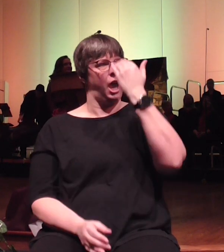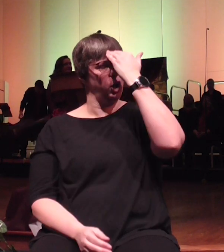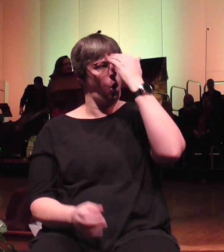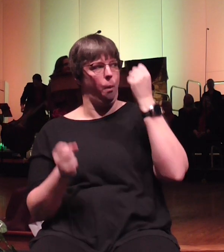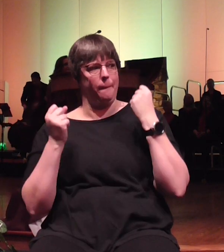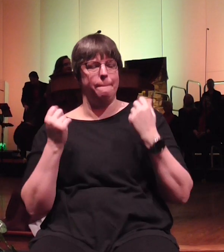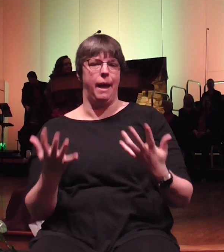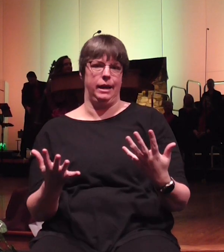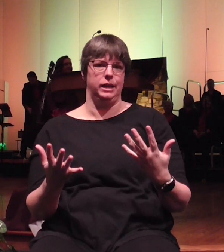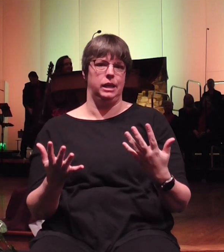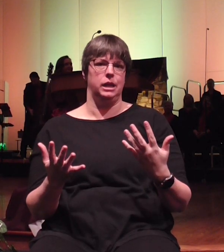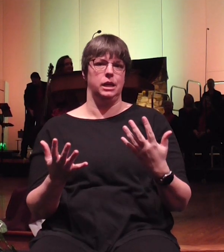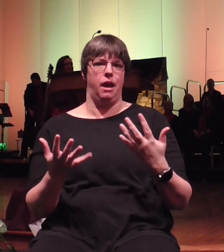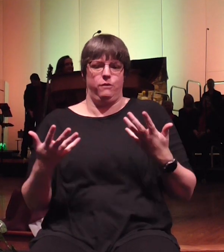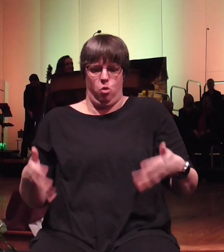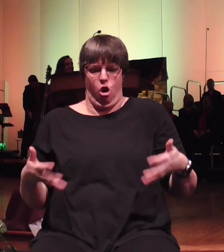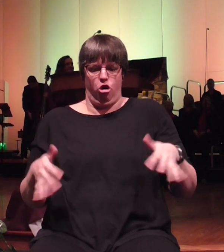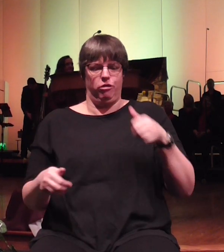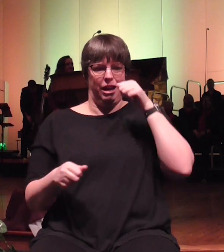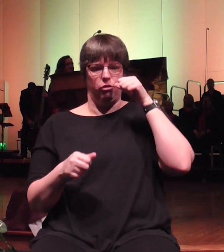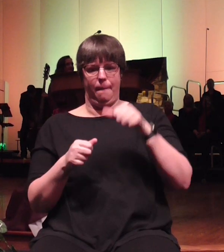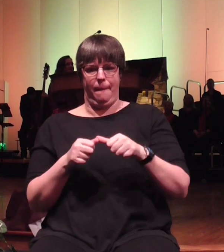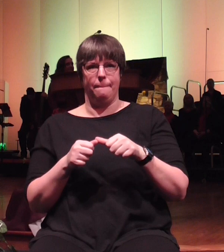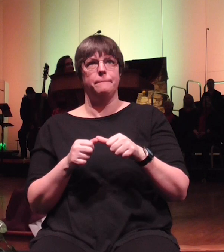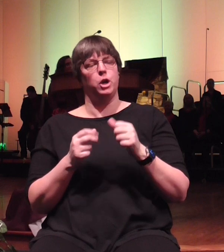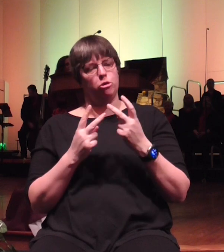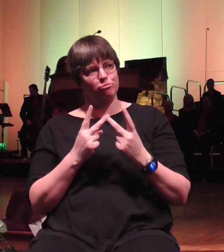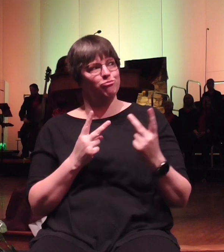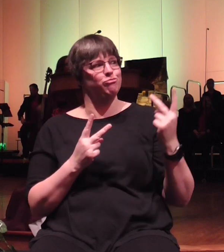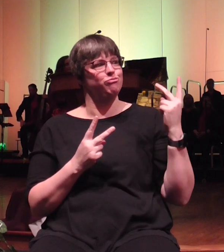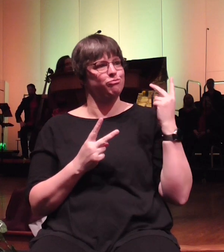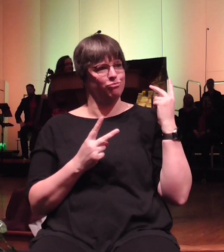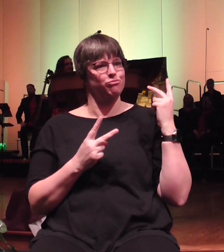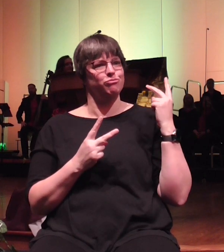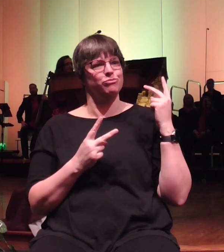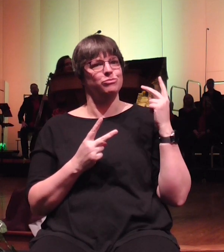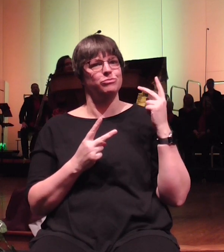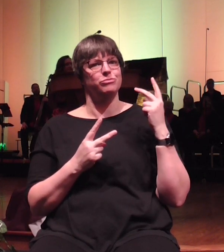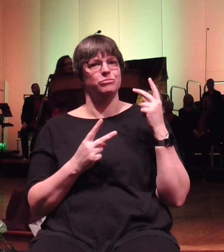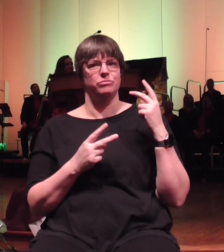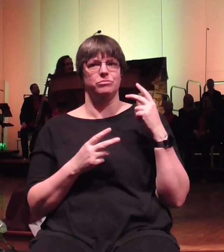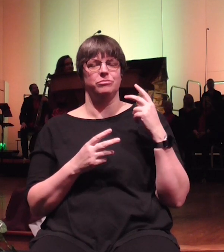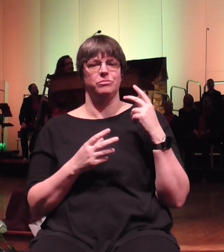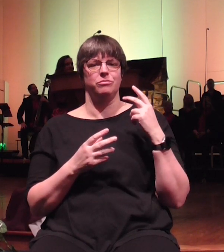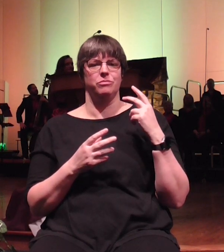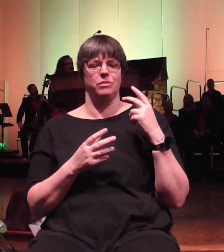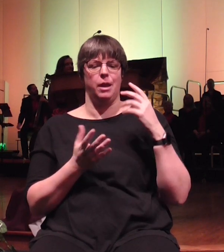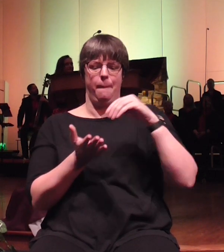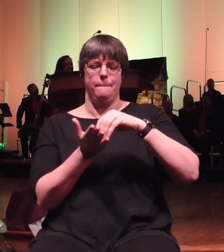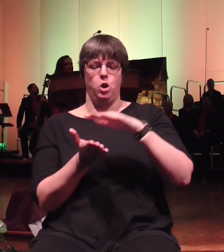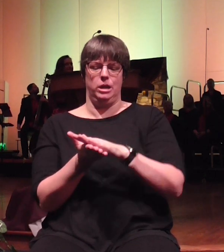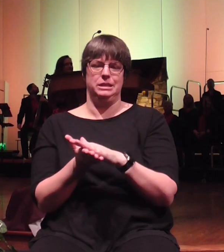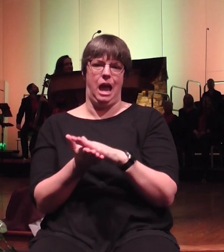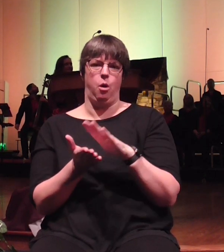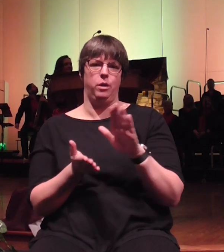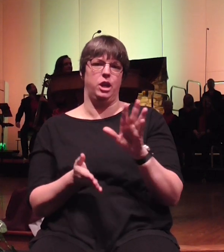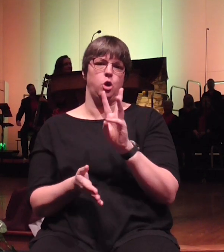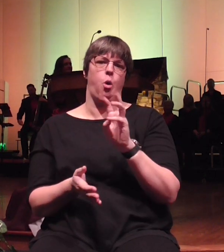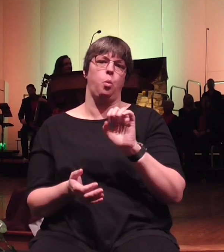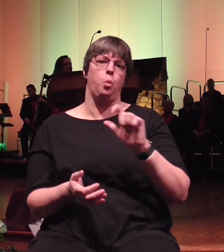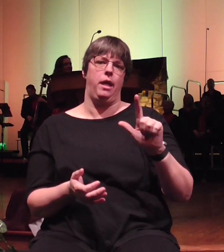know many of you have already remembered Mile High Church's foundation in your will, and I